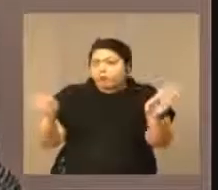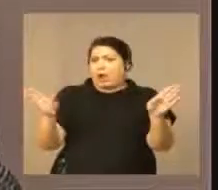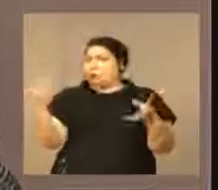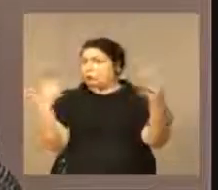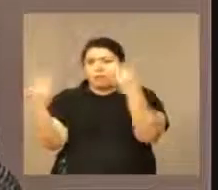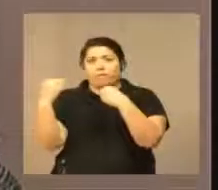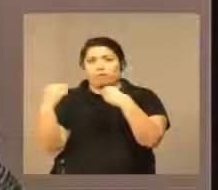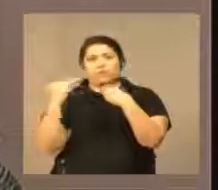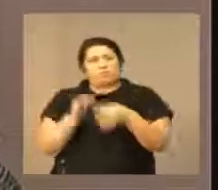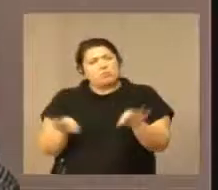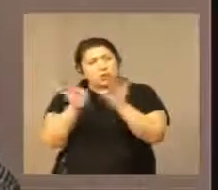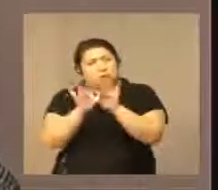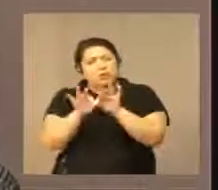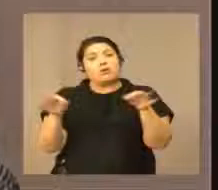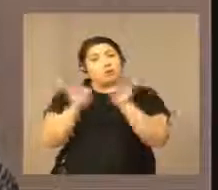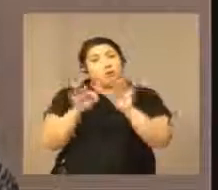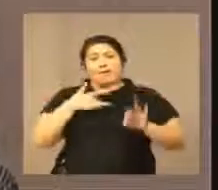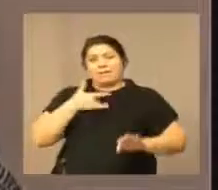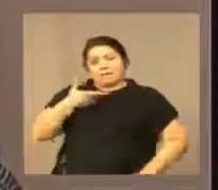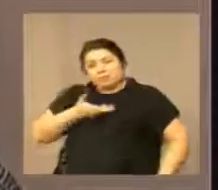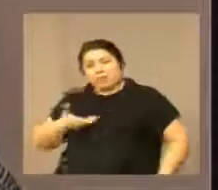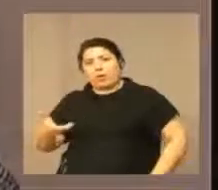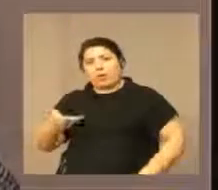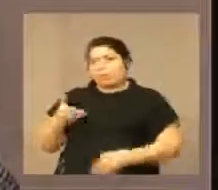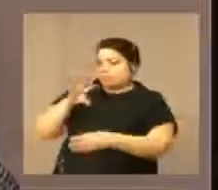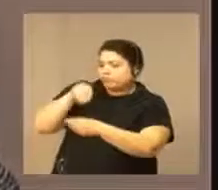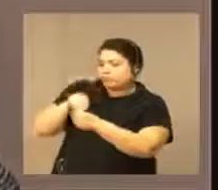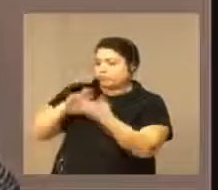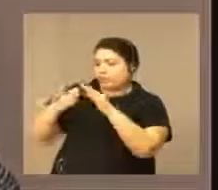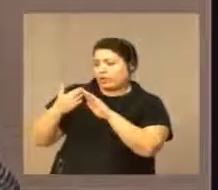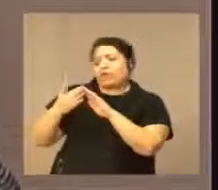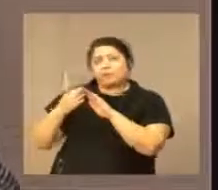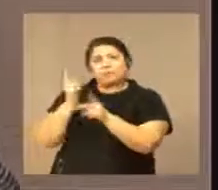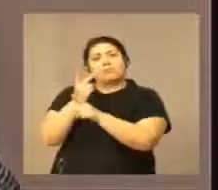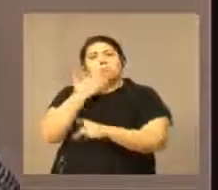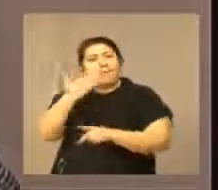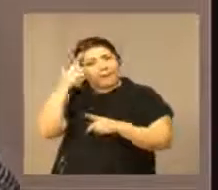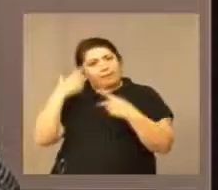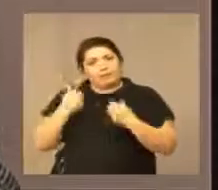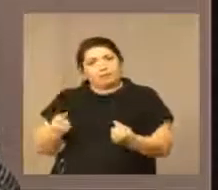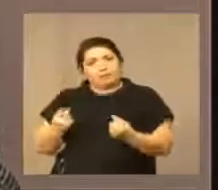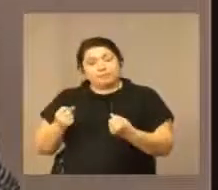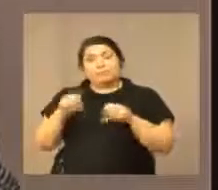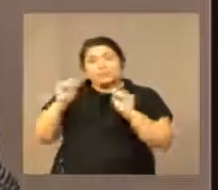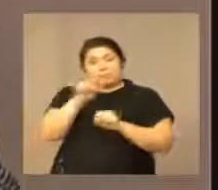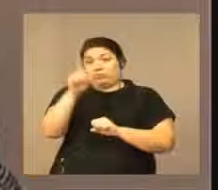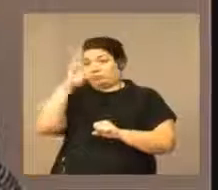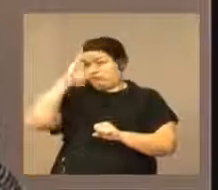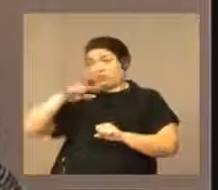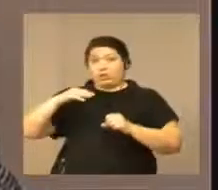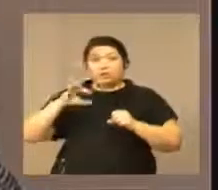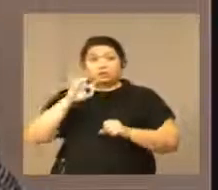of belonging is necessary for mental wellness. As you are most likely aware, First Nations youth under the